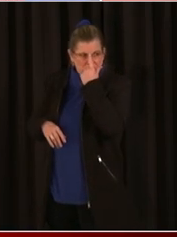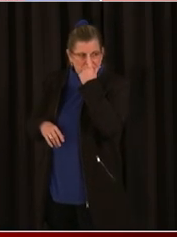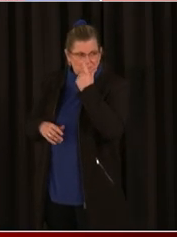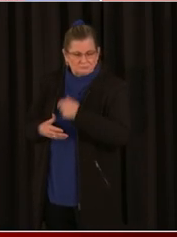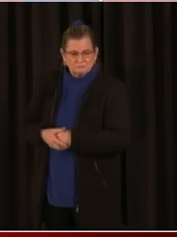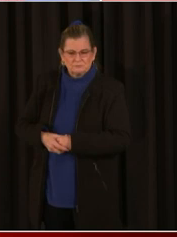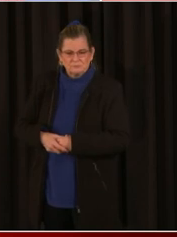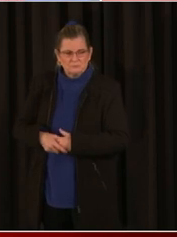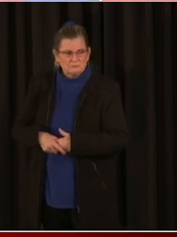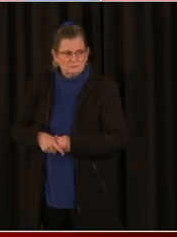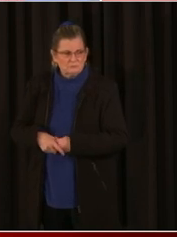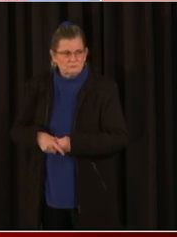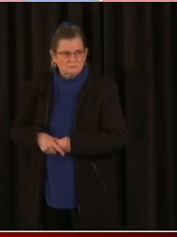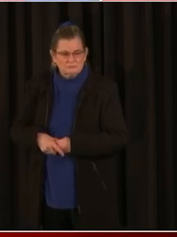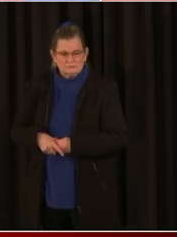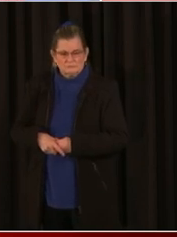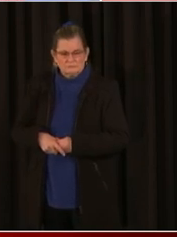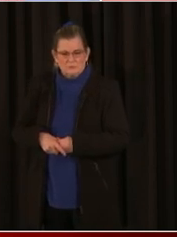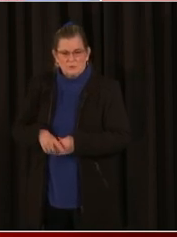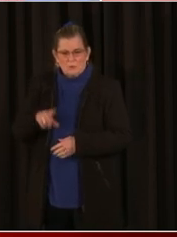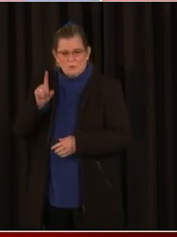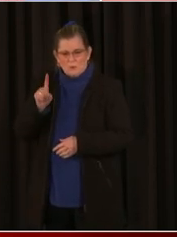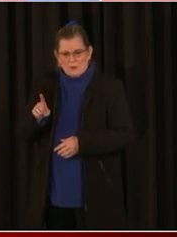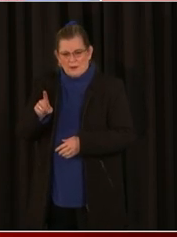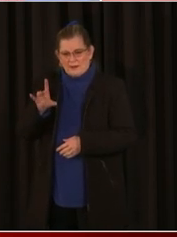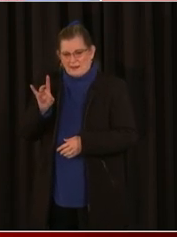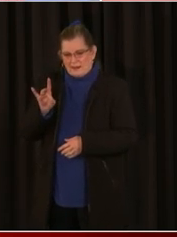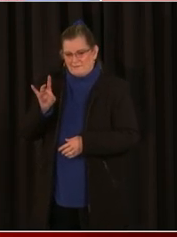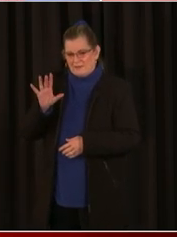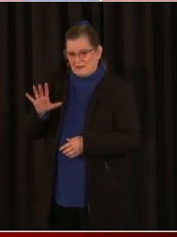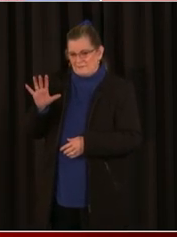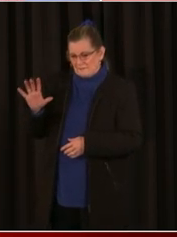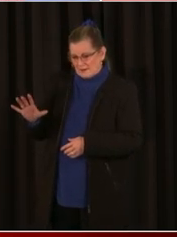1-855-363-0333. Oh, sorry,